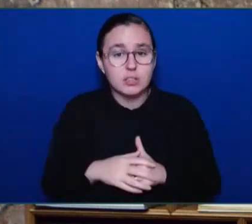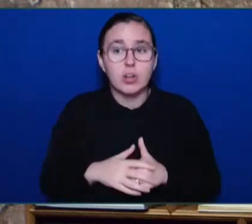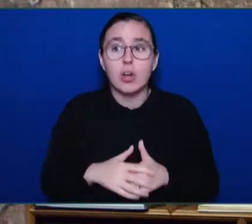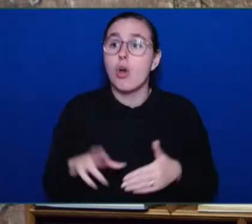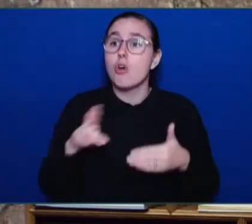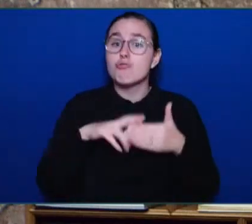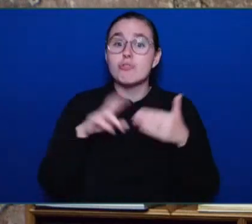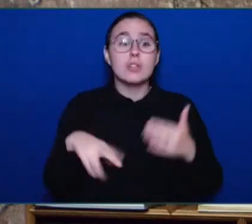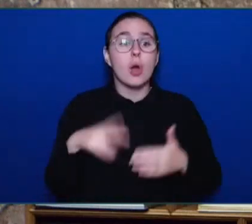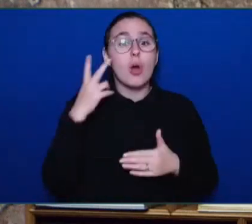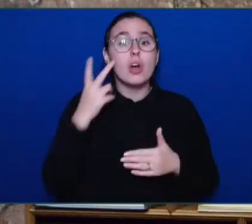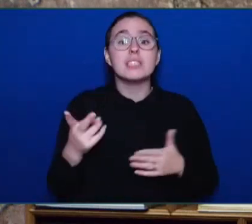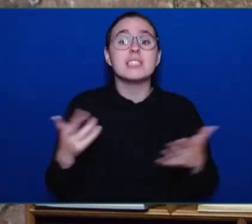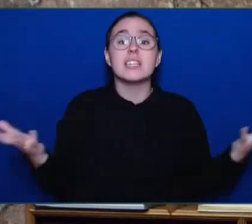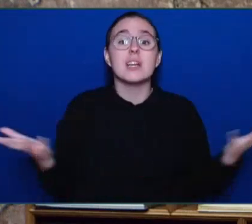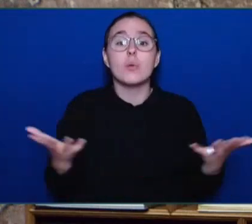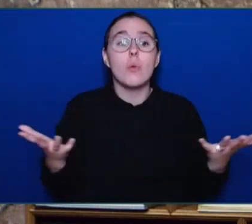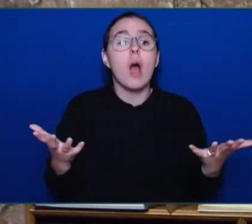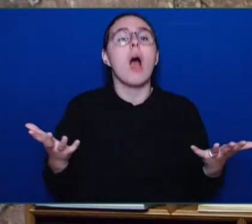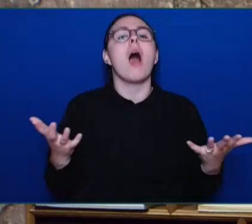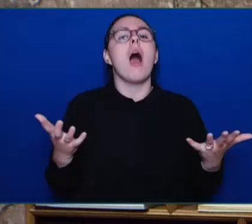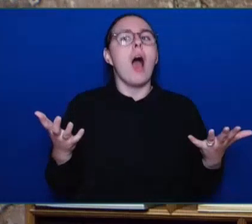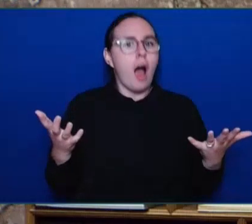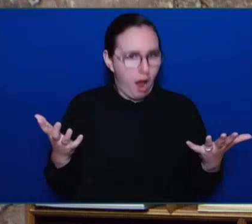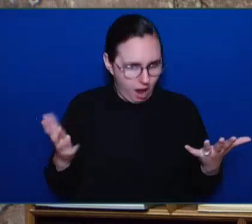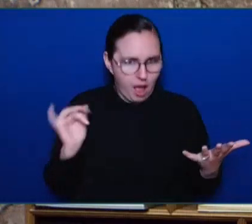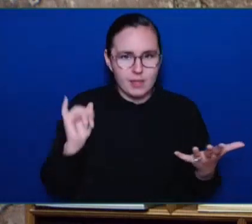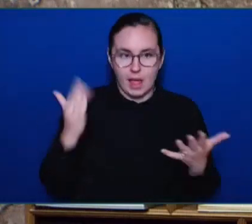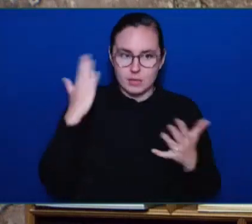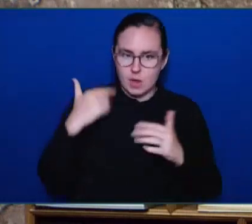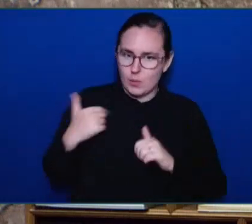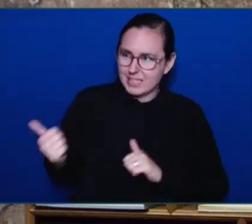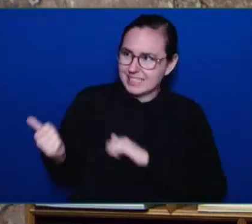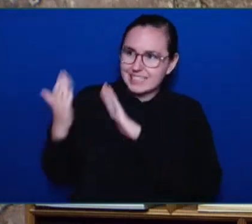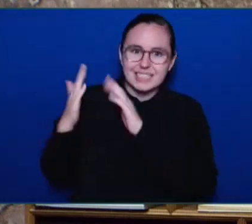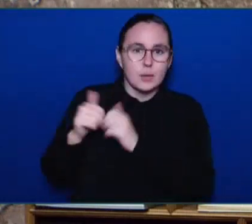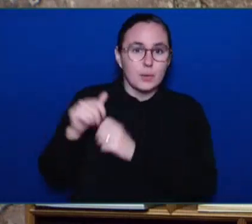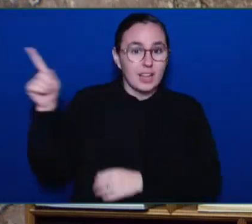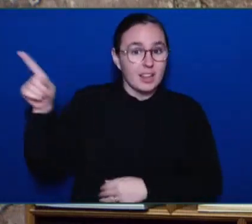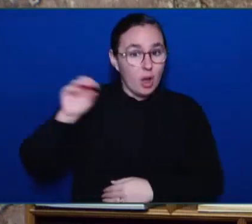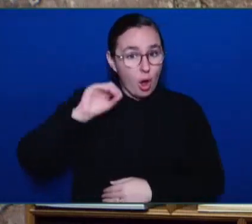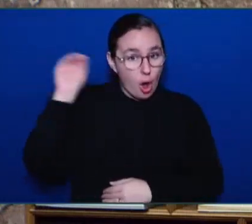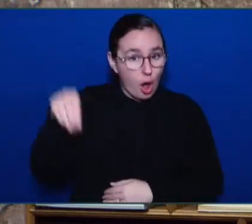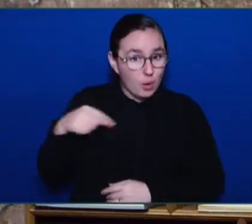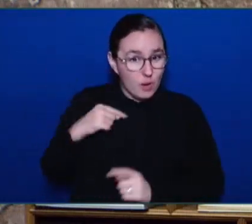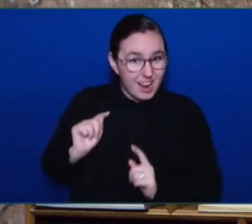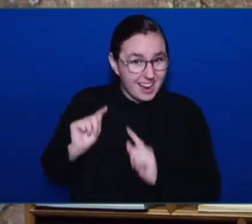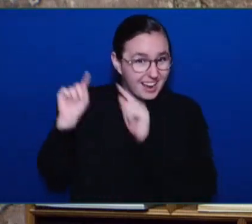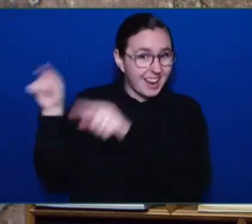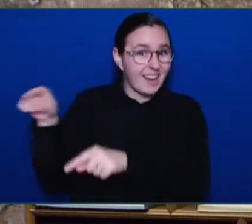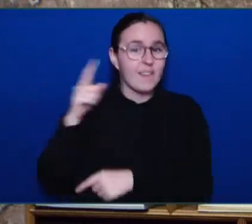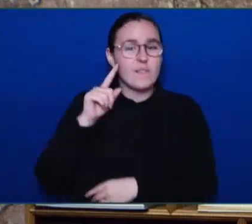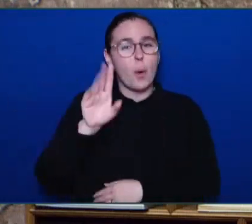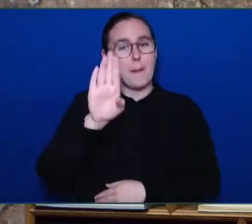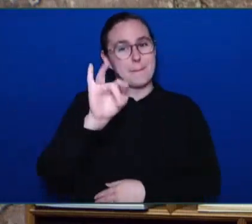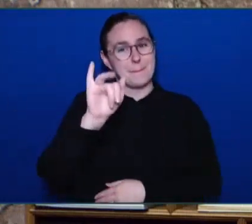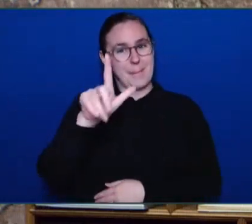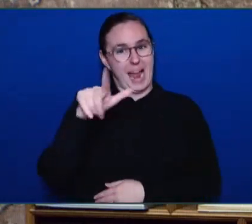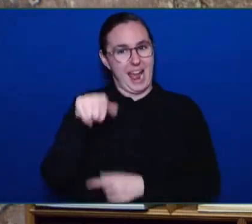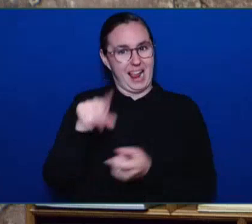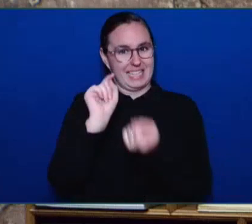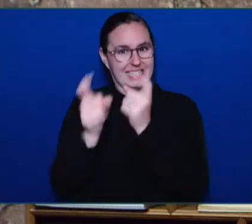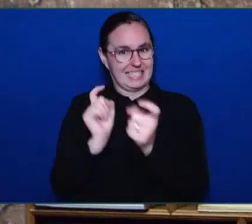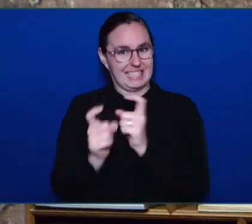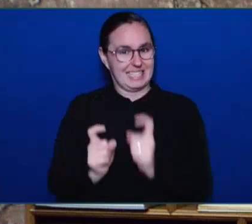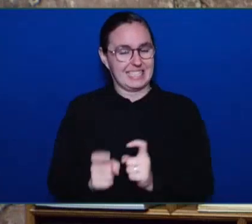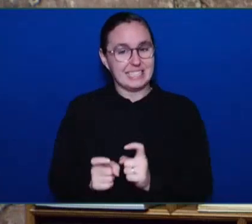Ottawa to get bail reform. We made it a priority. This province made it a priority. Other